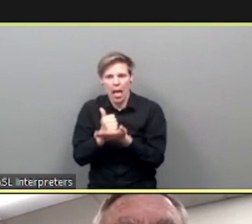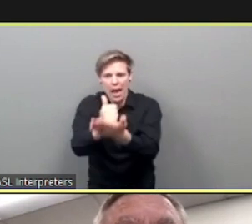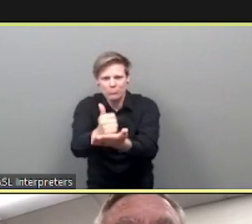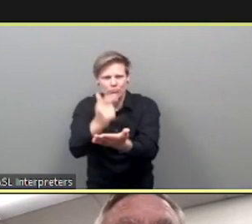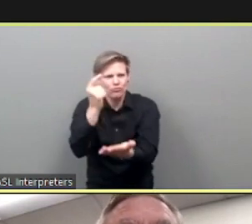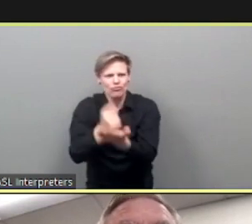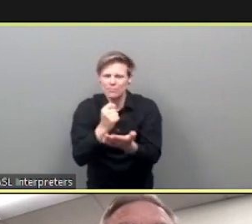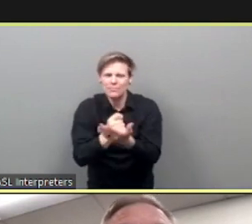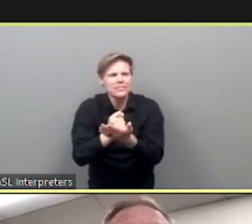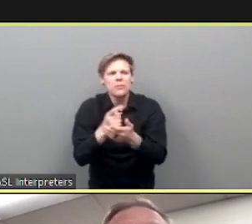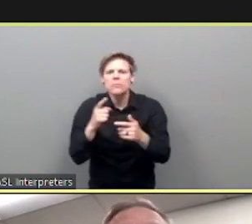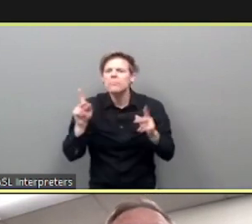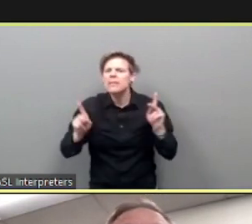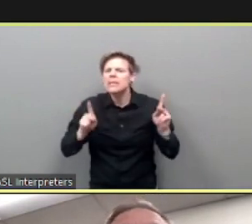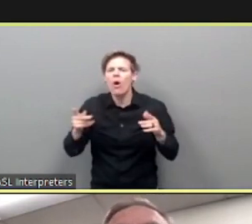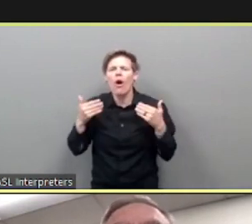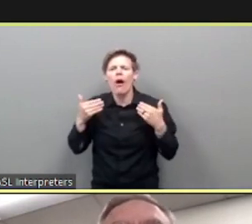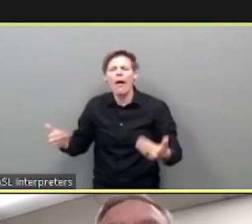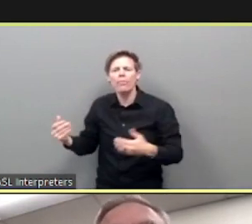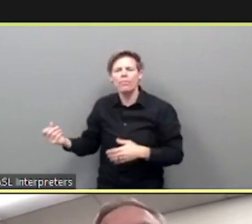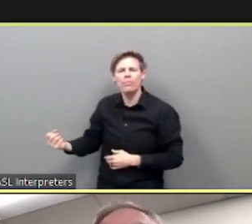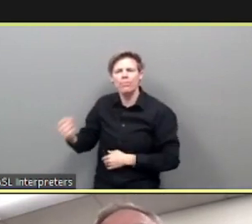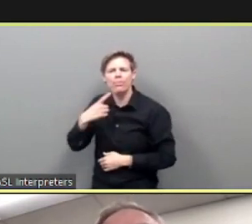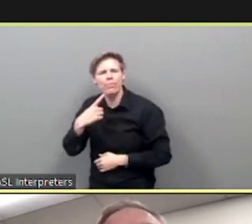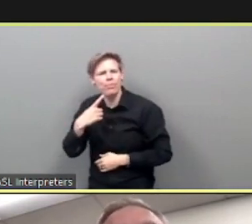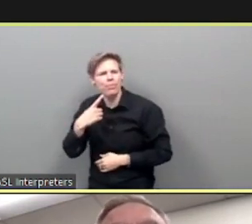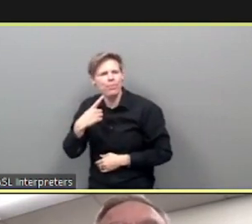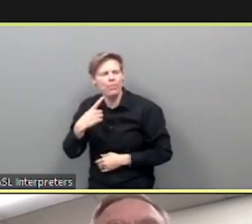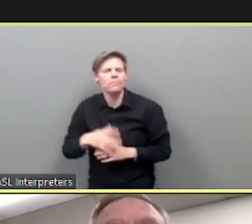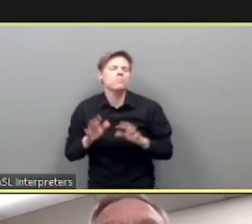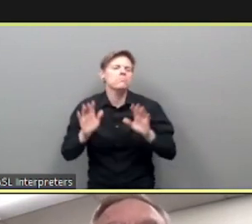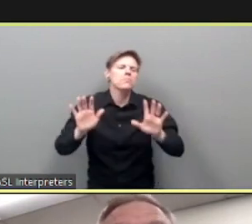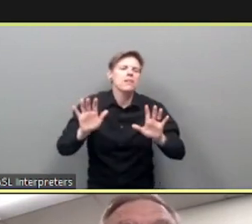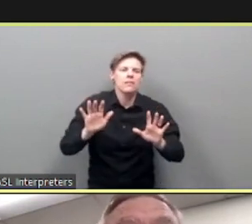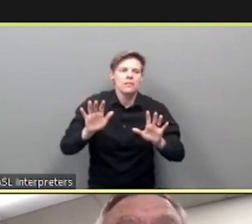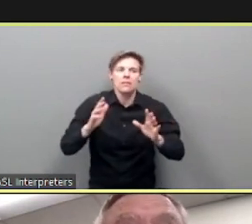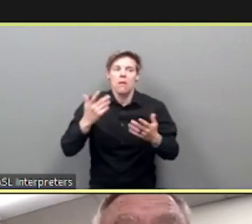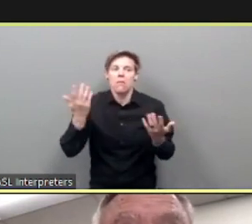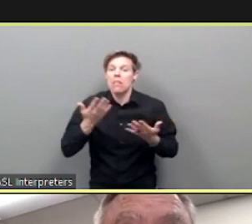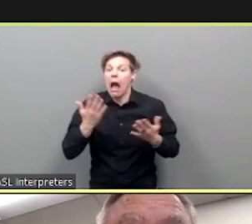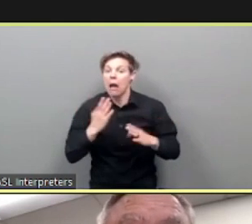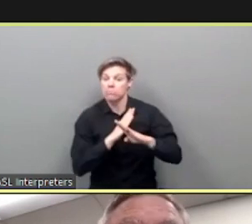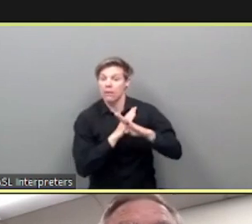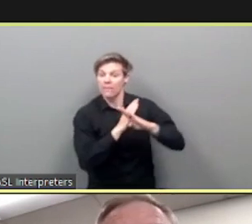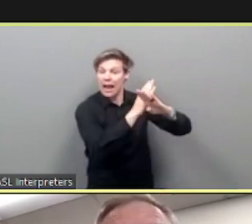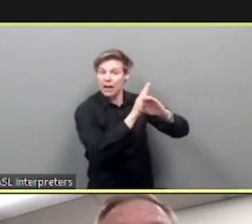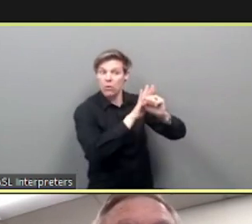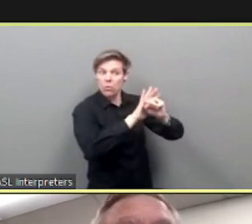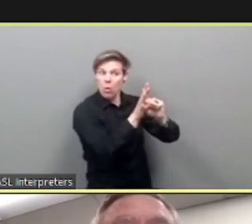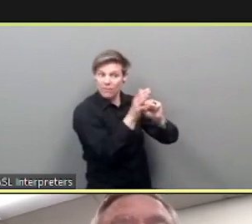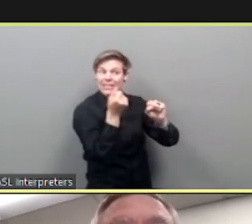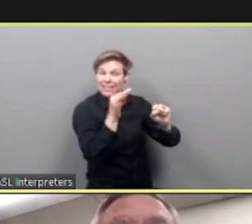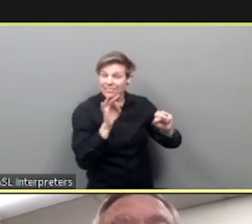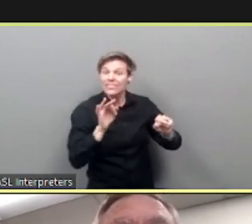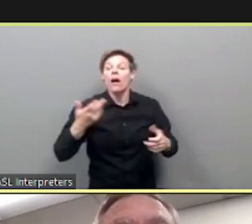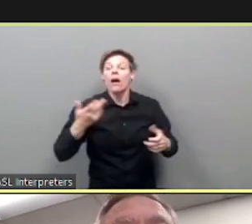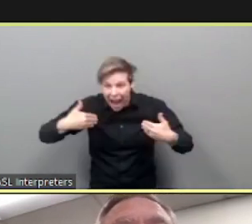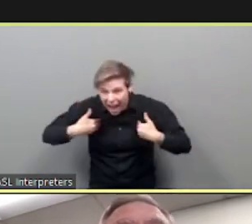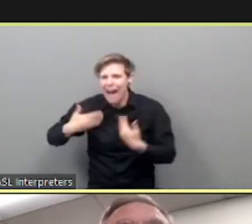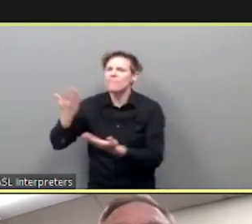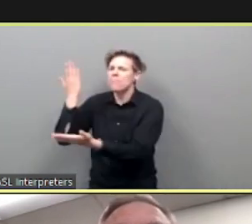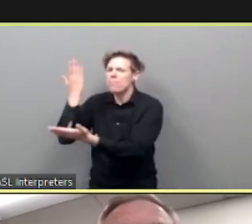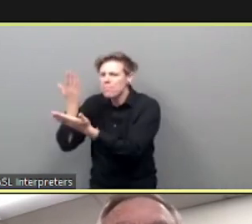unproven treatment. Like say you're taking it to prevent COVID, there's proven treatments. There's proven treatments to prevent